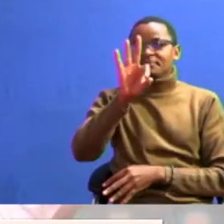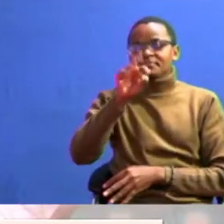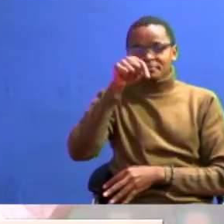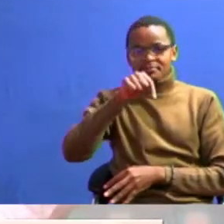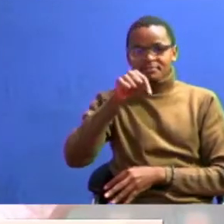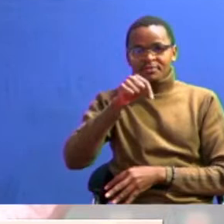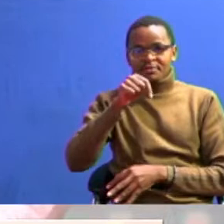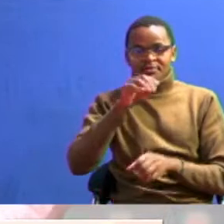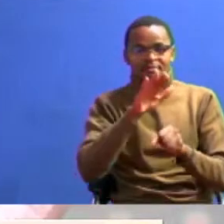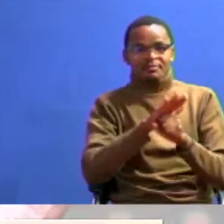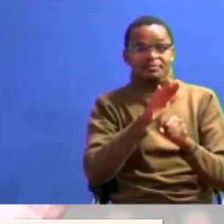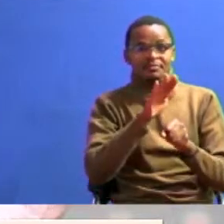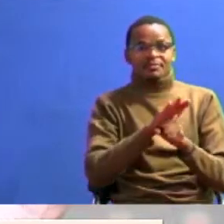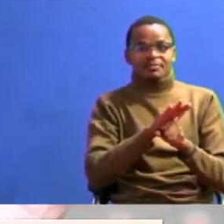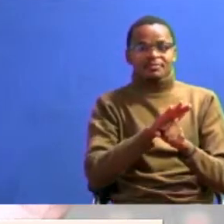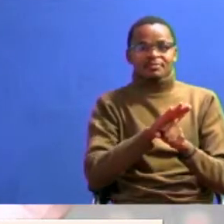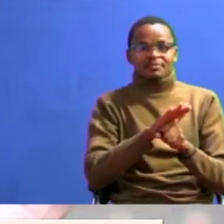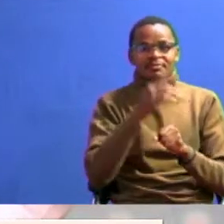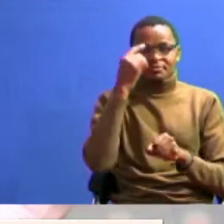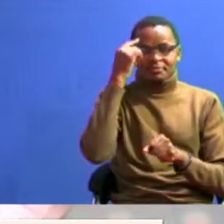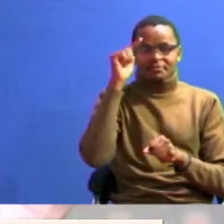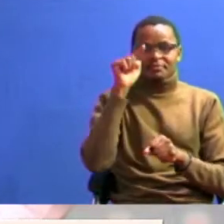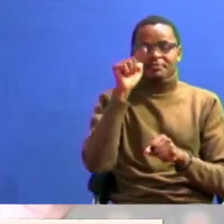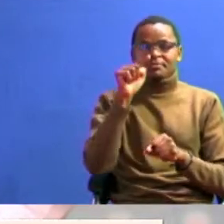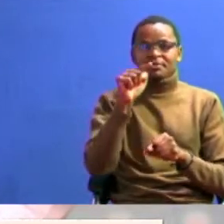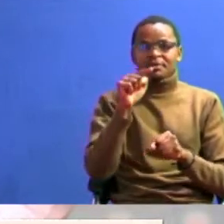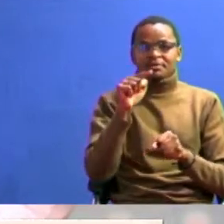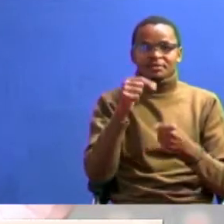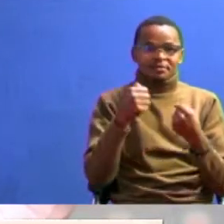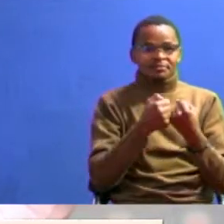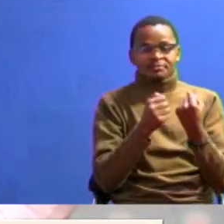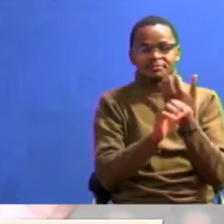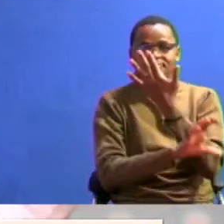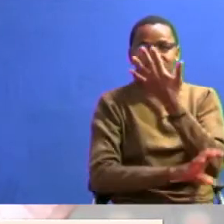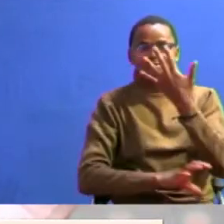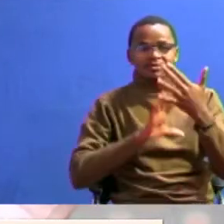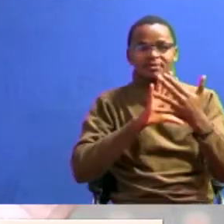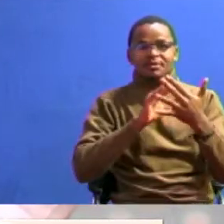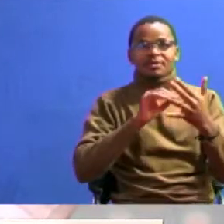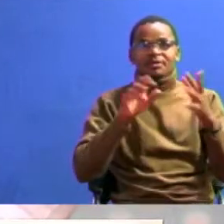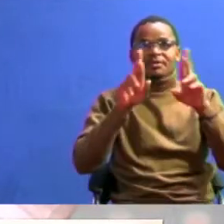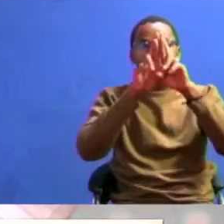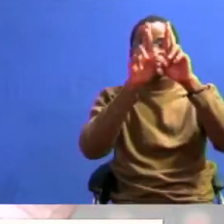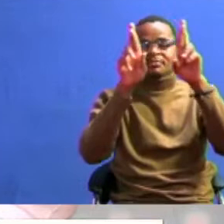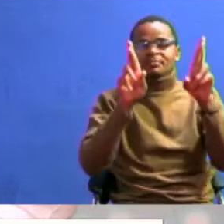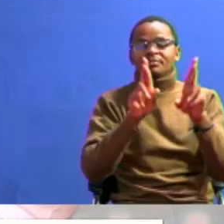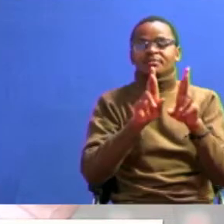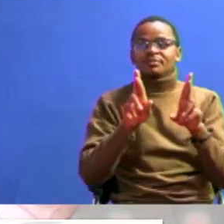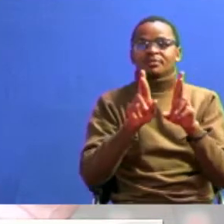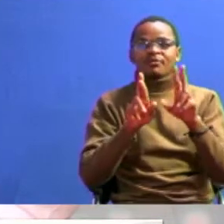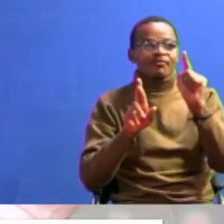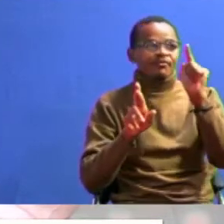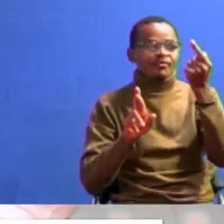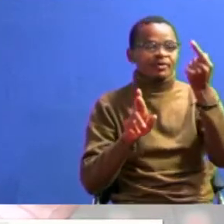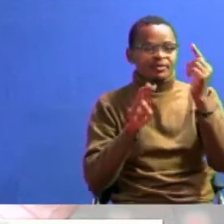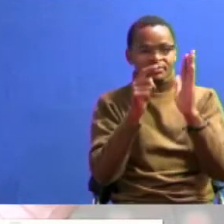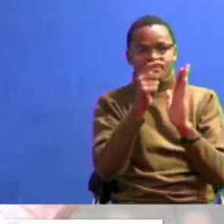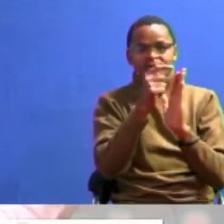we've got a lot in store for you in matters happening in the country and beyond our borders. But first, the